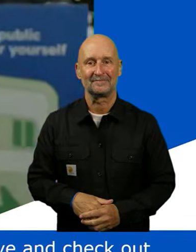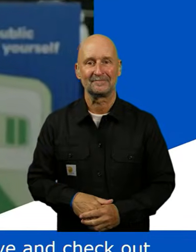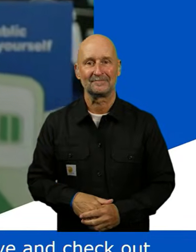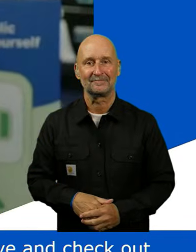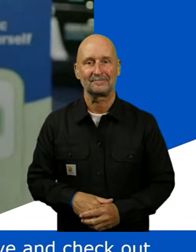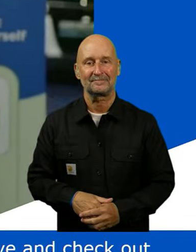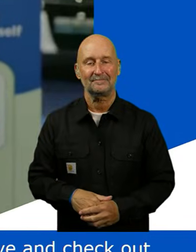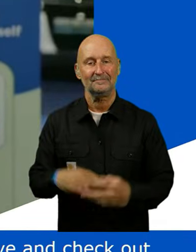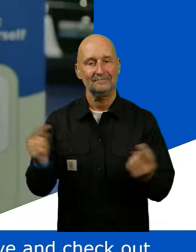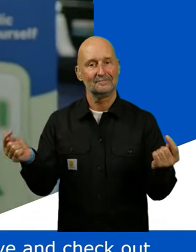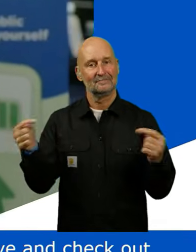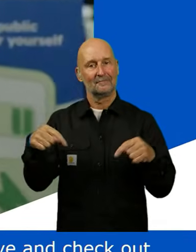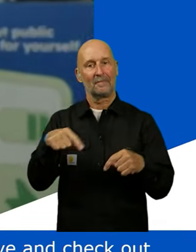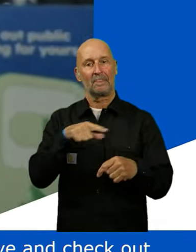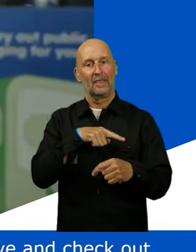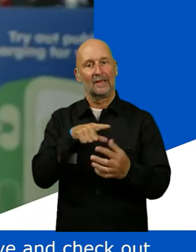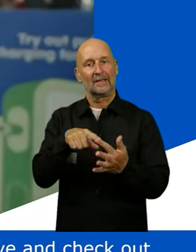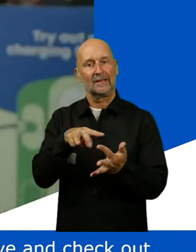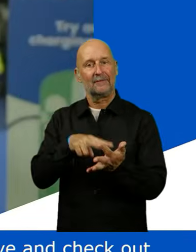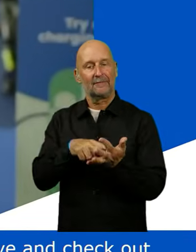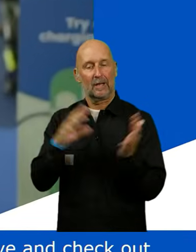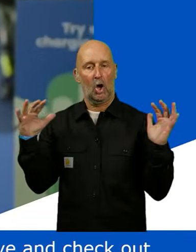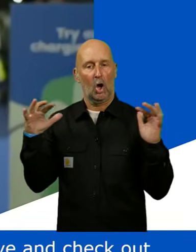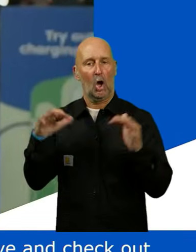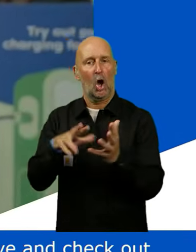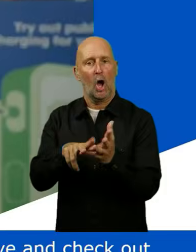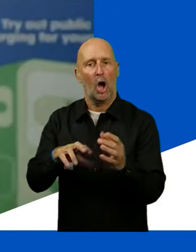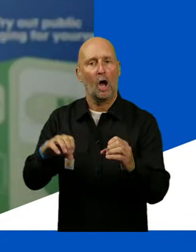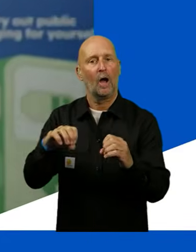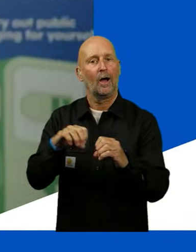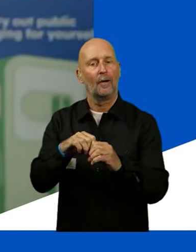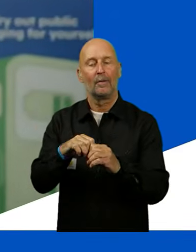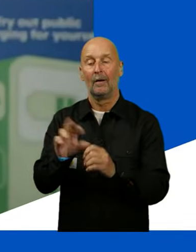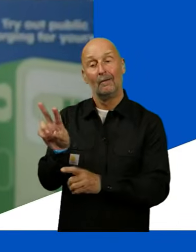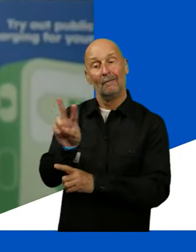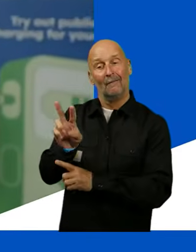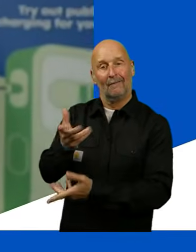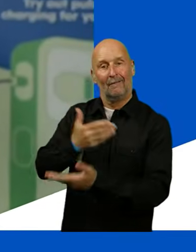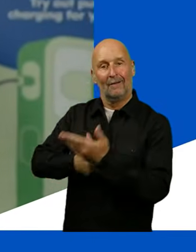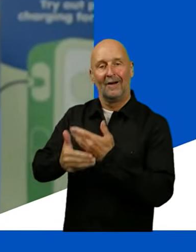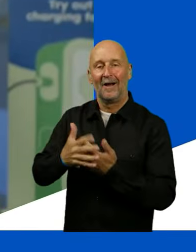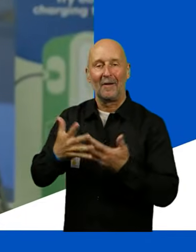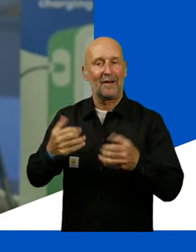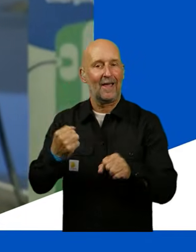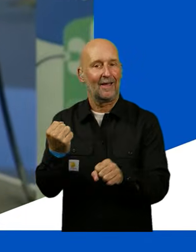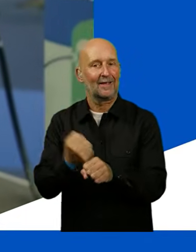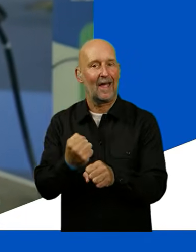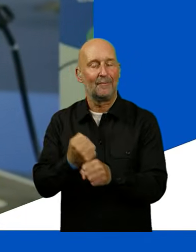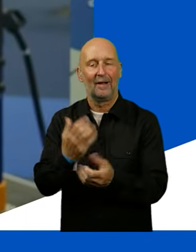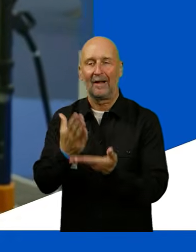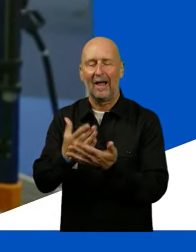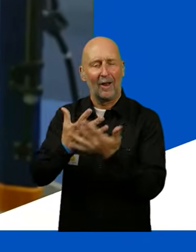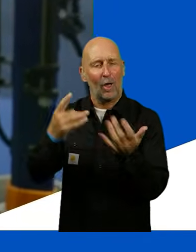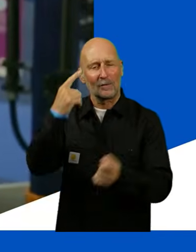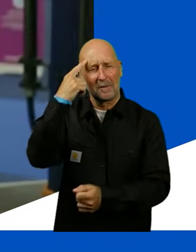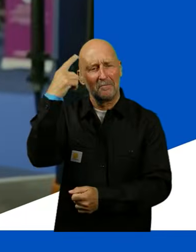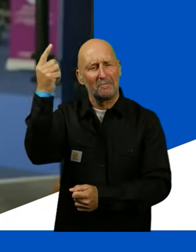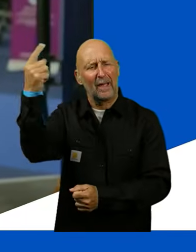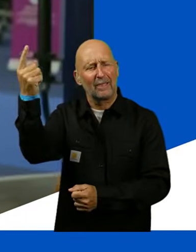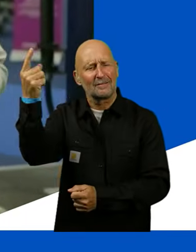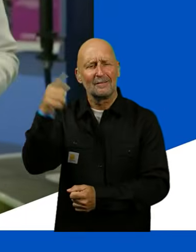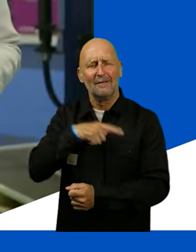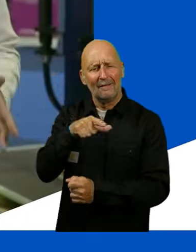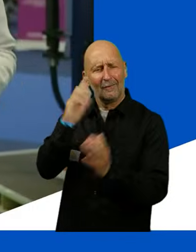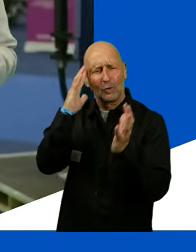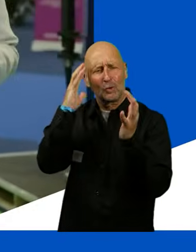So we're back here at the EV Hub. We've got the lovely Nicholas and Sophie with us here. We're going to play a little game of EV myth busting. We're going to clear up some of those